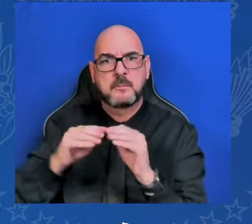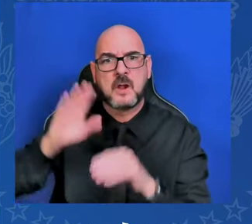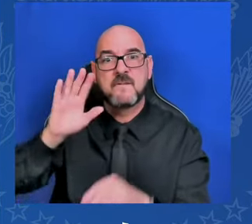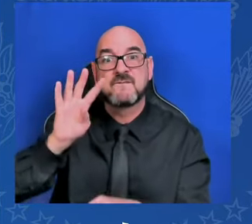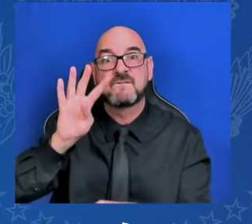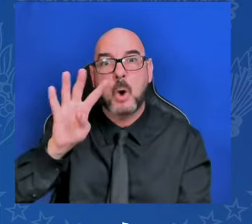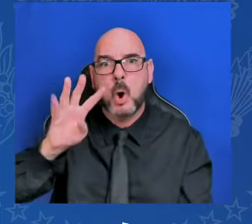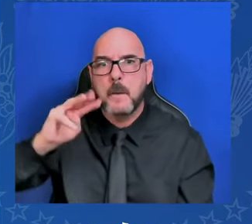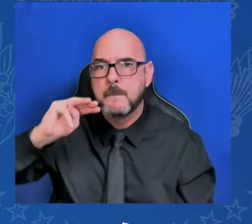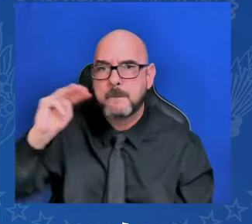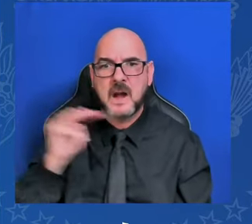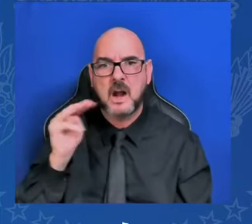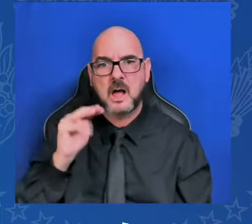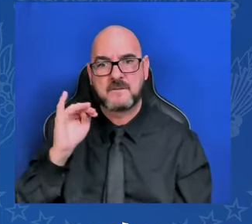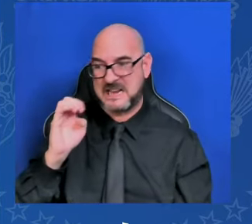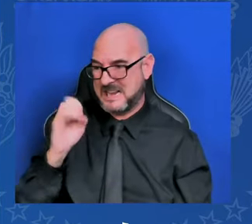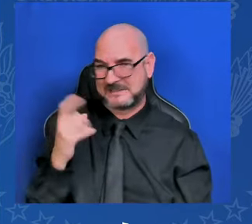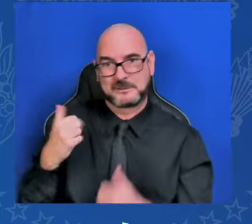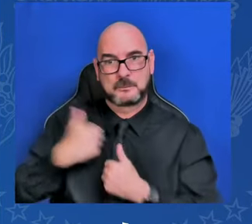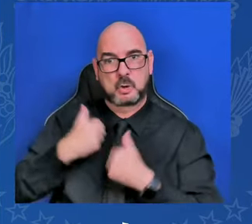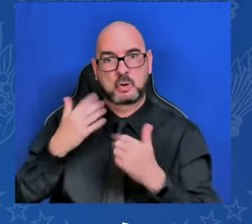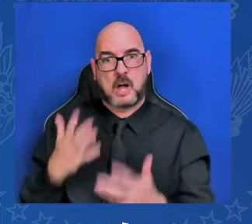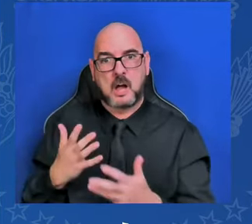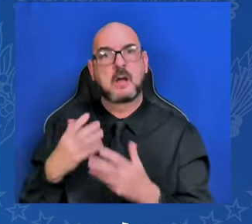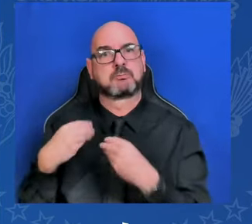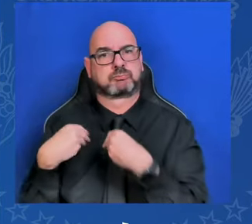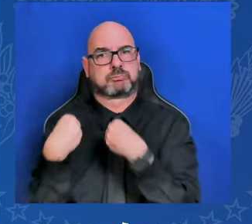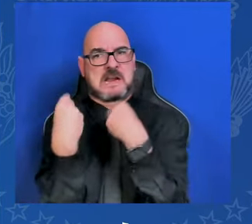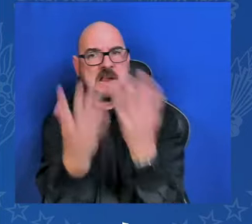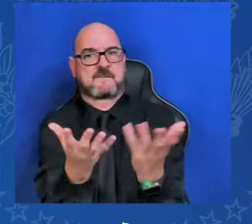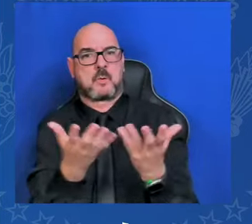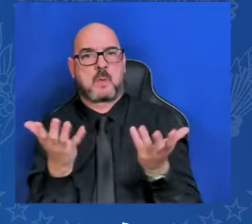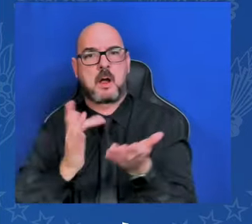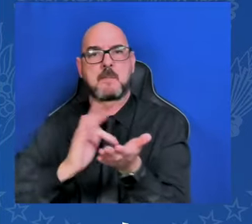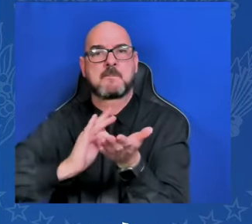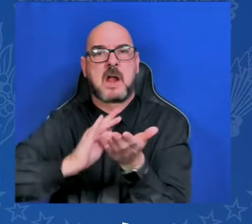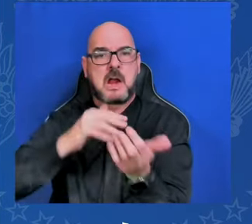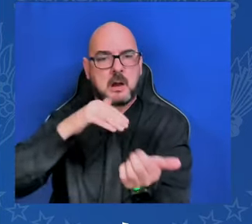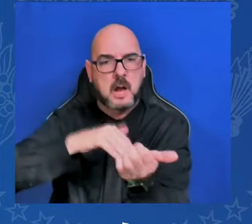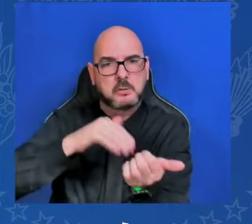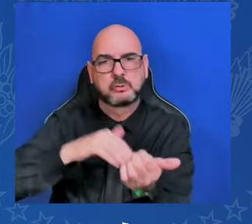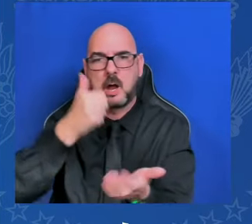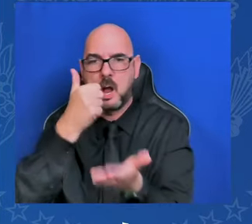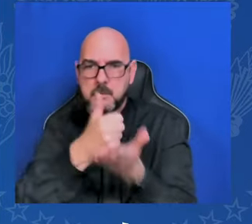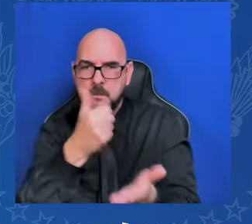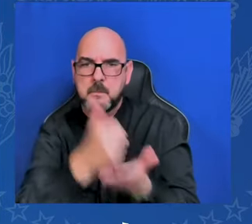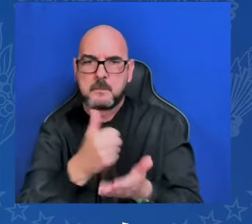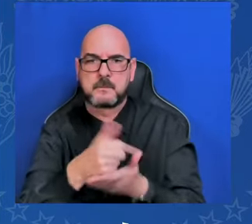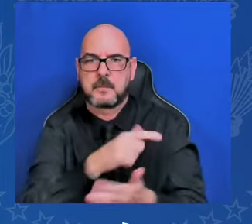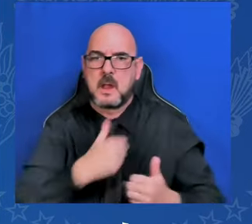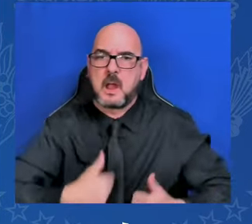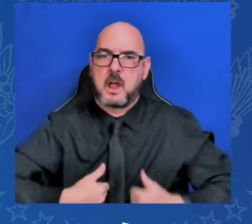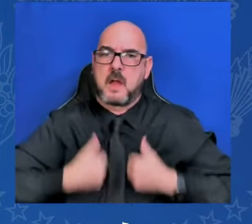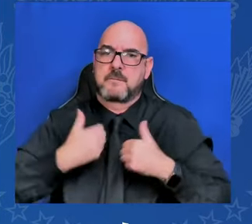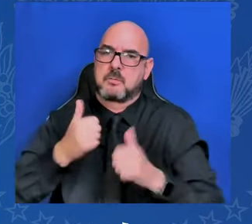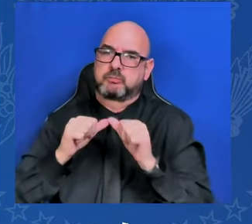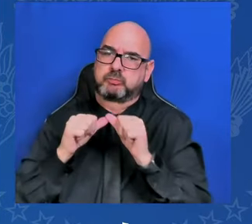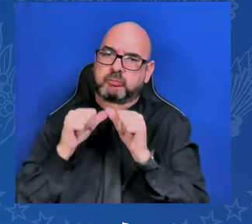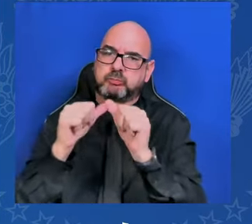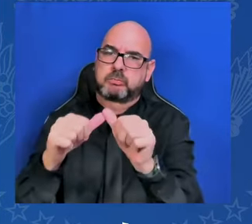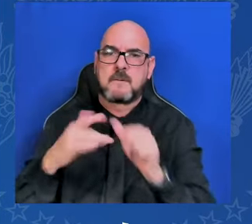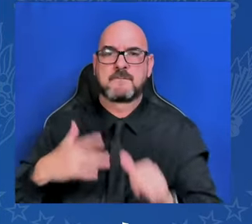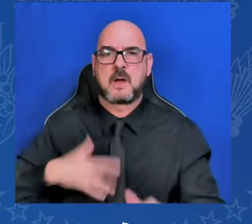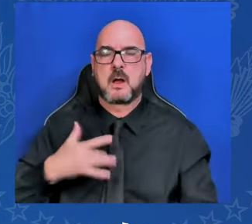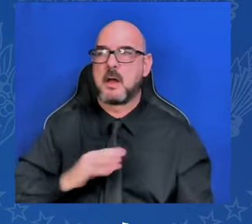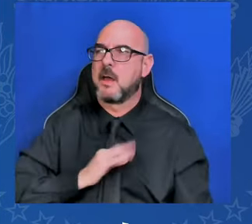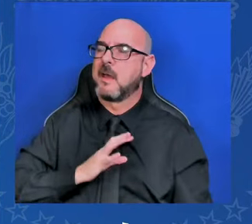to the health care that they need to live a life of dignity and respect. How it started